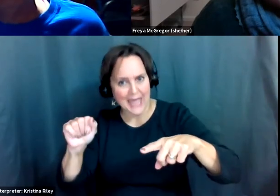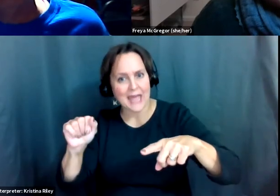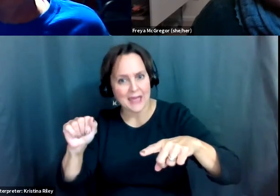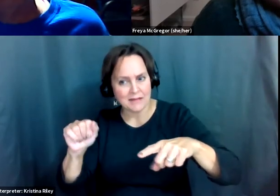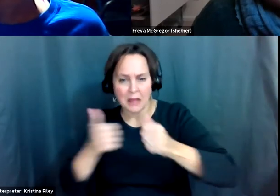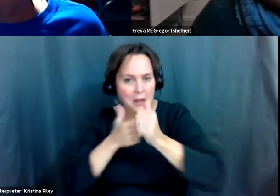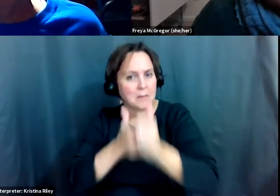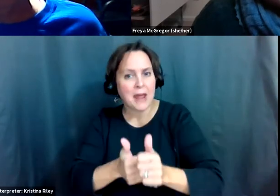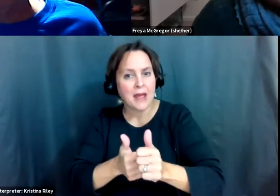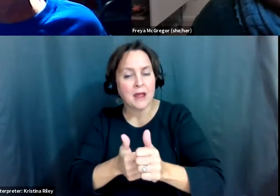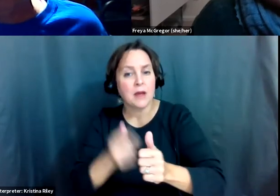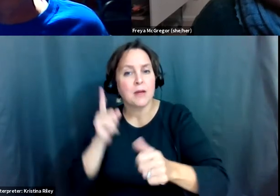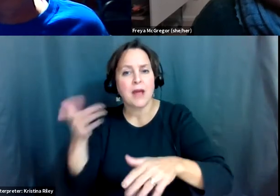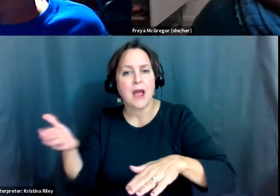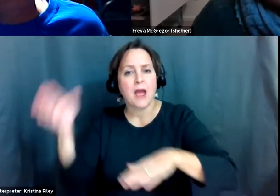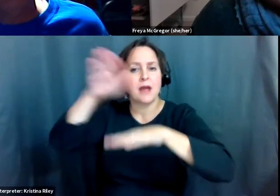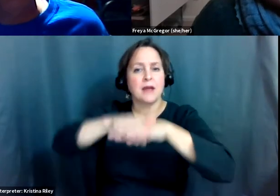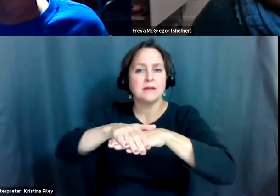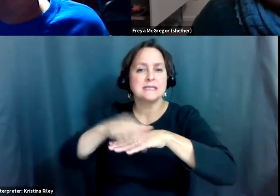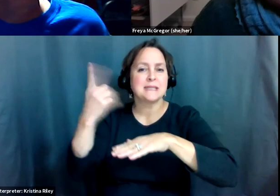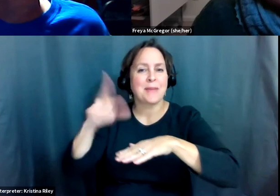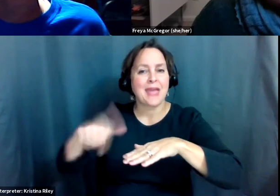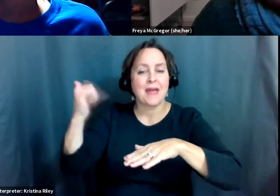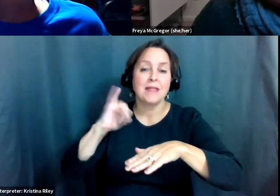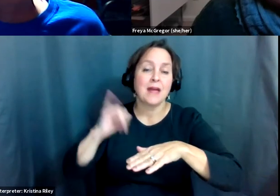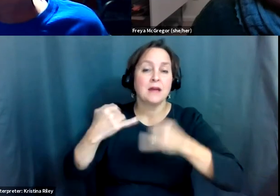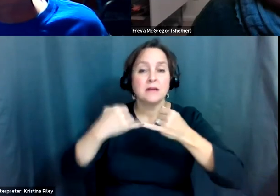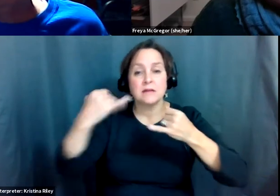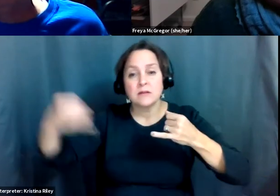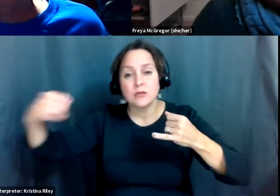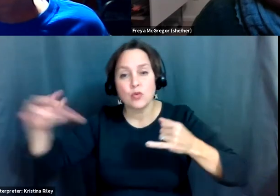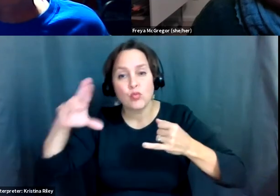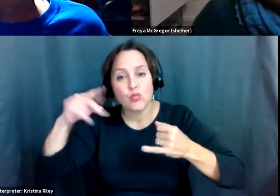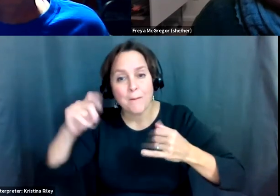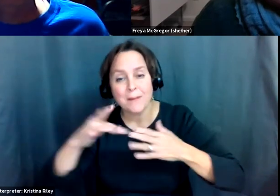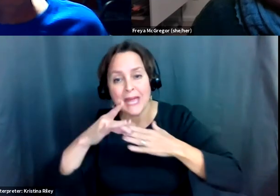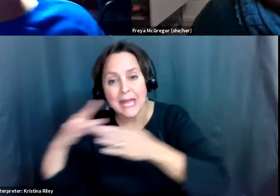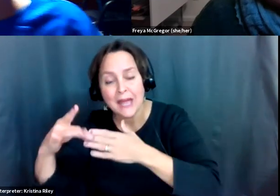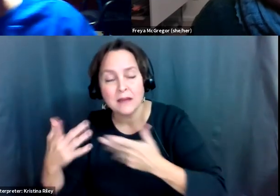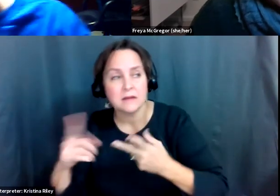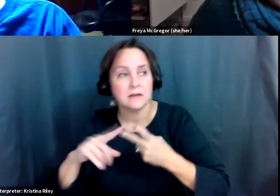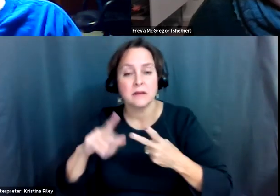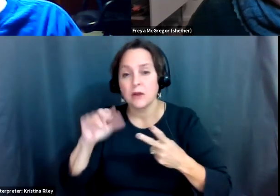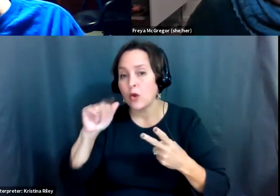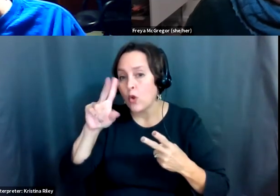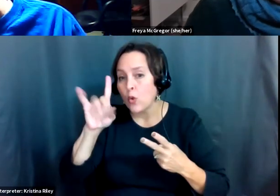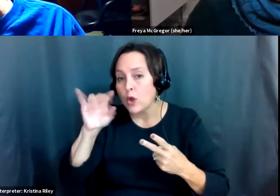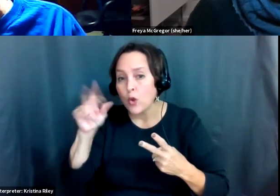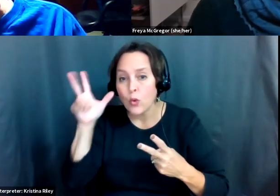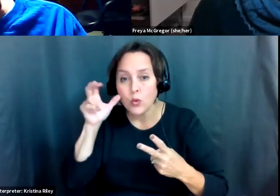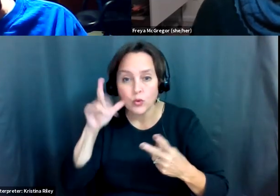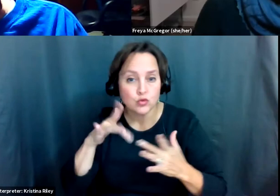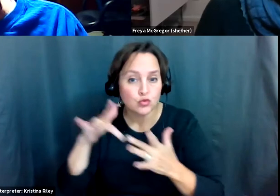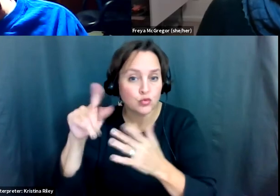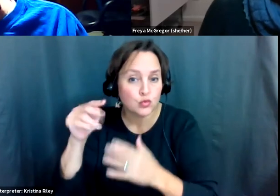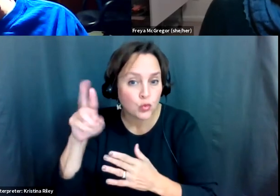include a rope guide or a cable guide. It might include an audio, uh, tour, which can be listened to